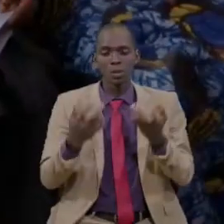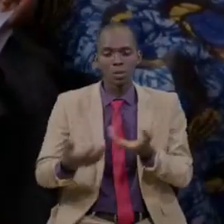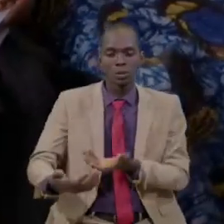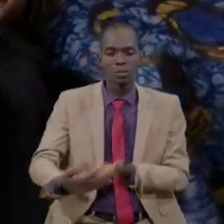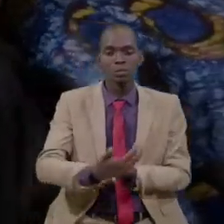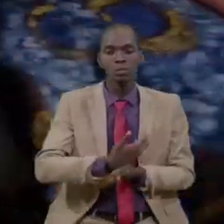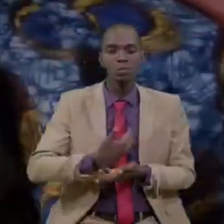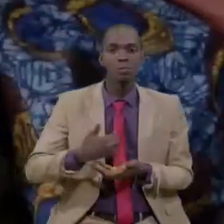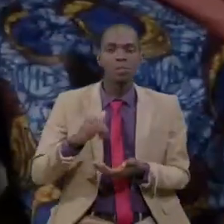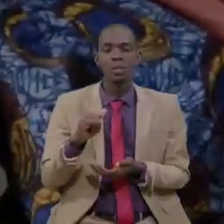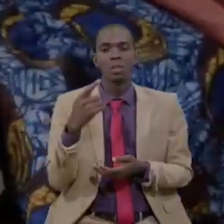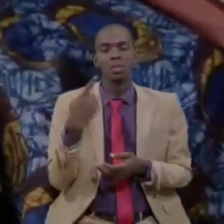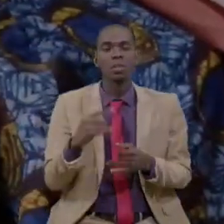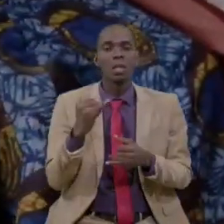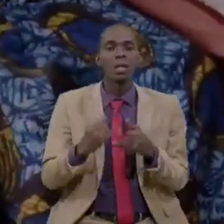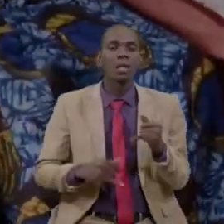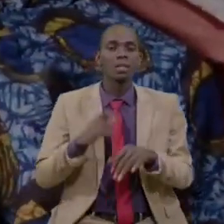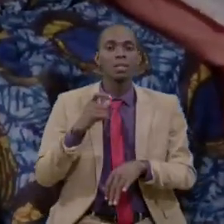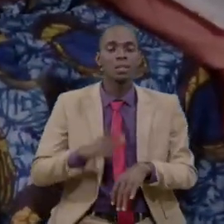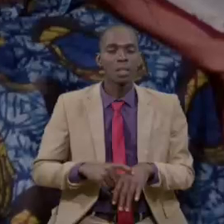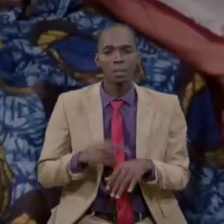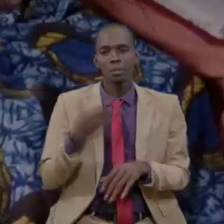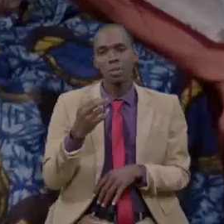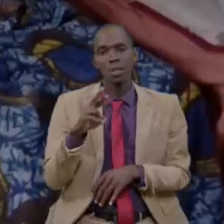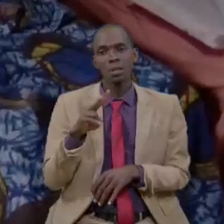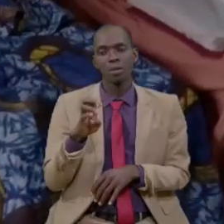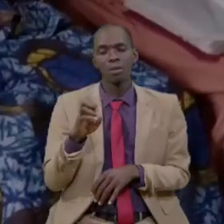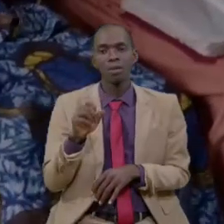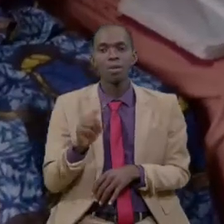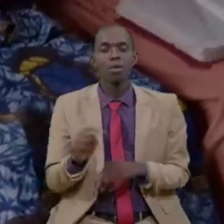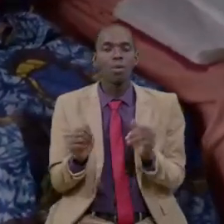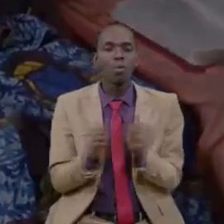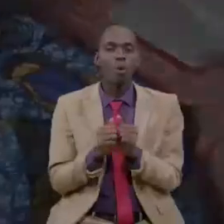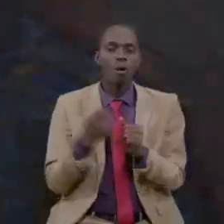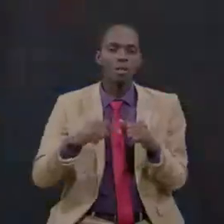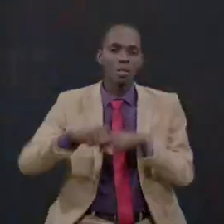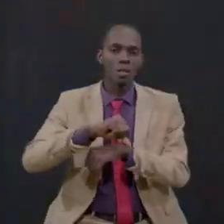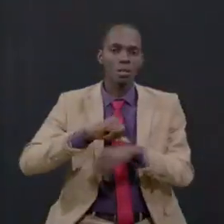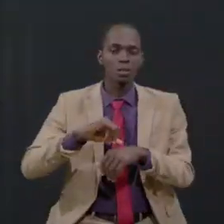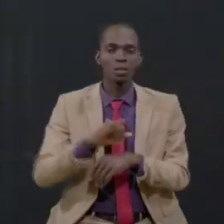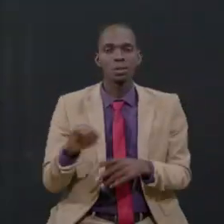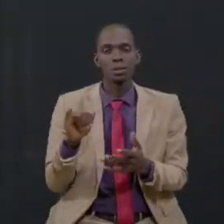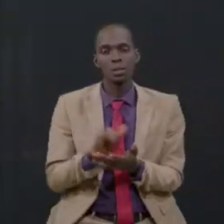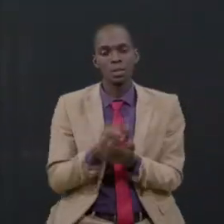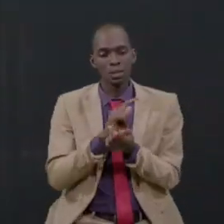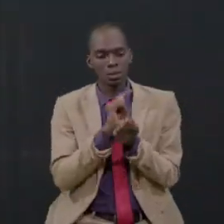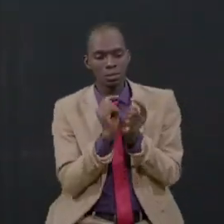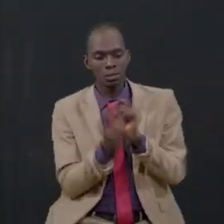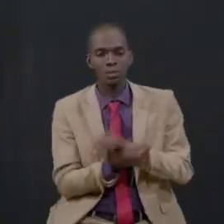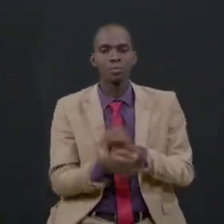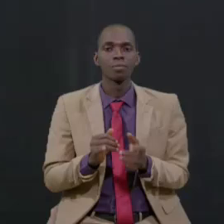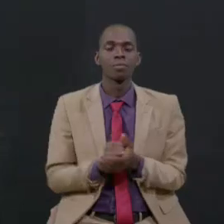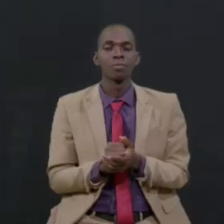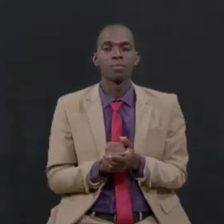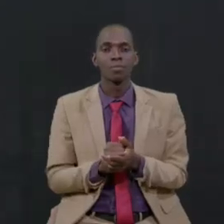time harvest with the anointing that transforms. Reaping the